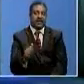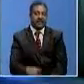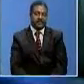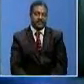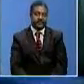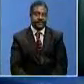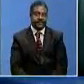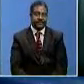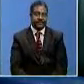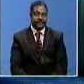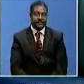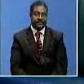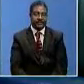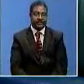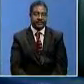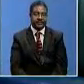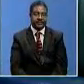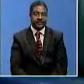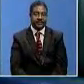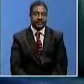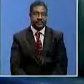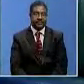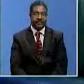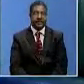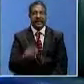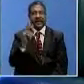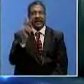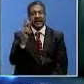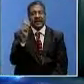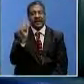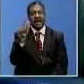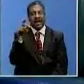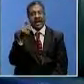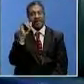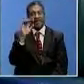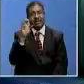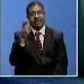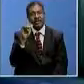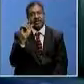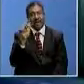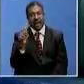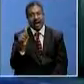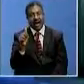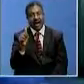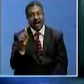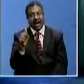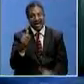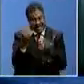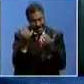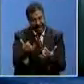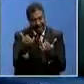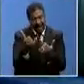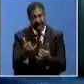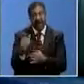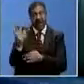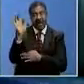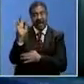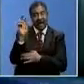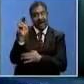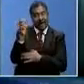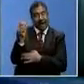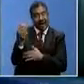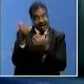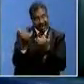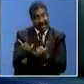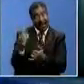In Paraza and in Kapichila, right now, the Food Reserve Agents who are there